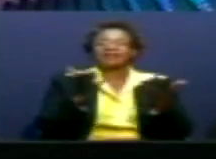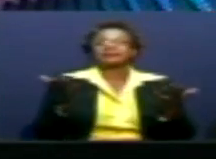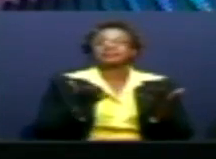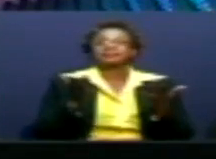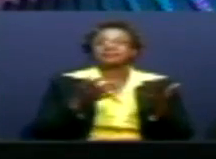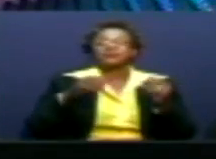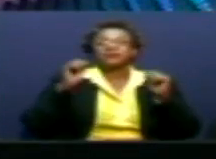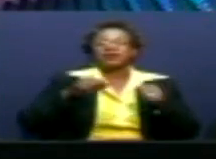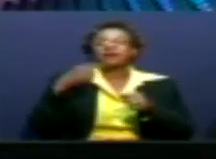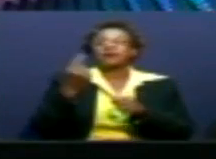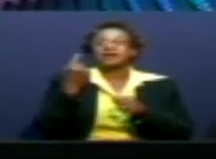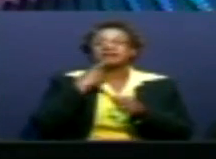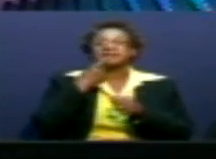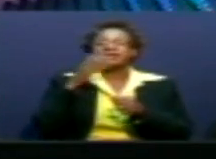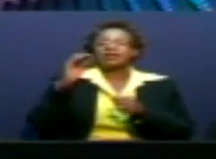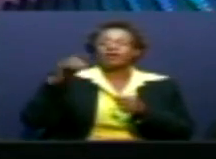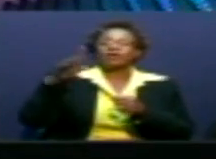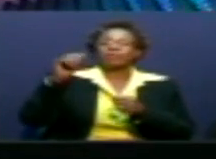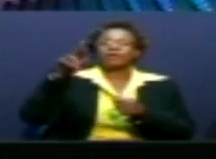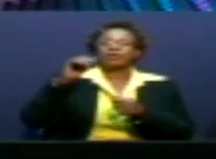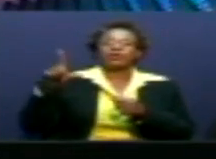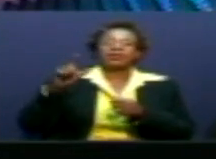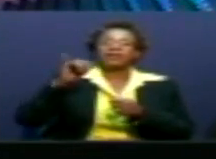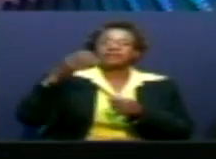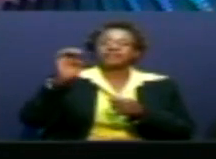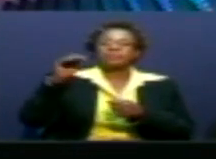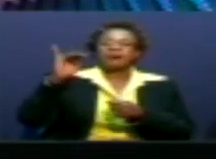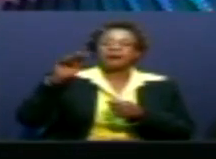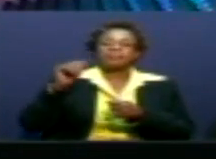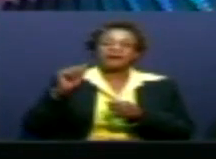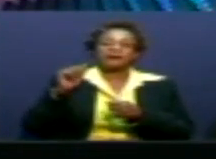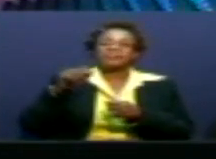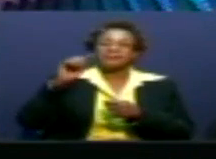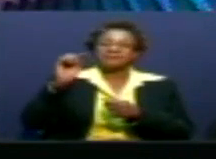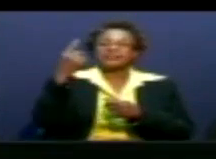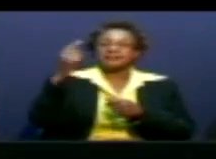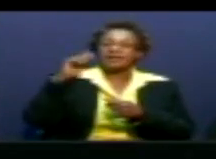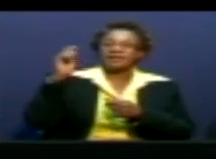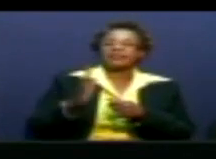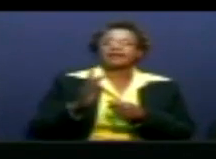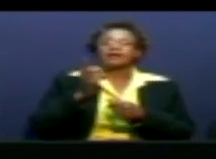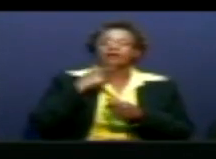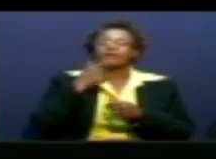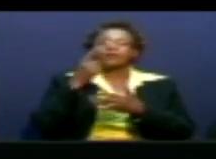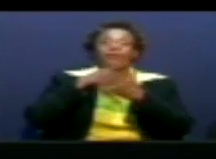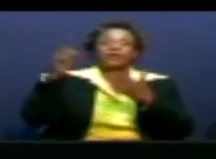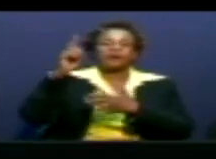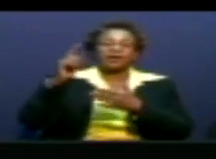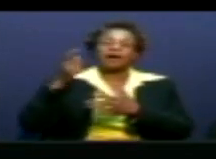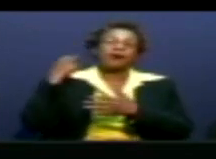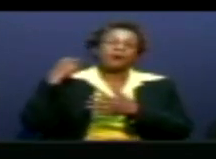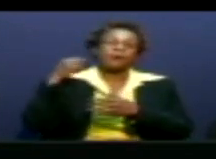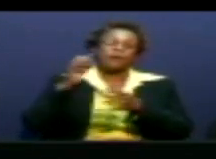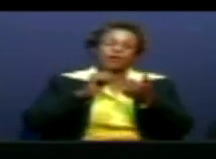Now, you can only call her Corporal. Corporal Jemimah Jelagat Sumgong, the first Kenyan woman to win an Olympic gold in the